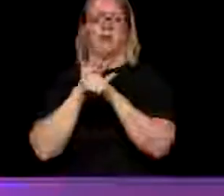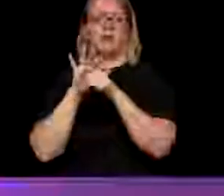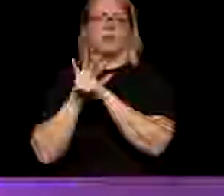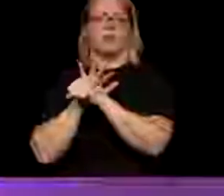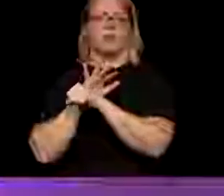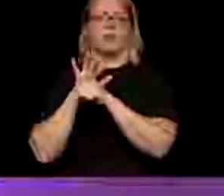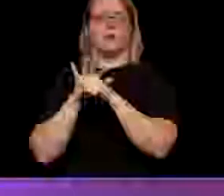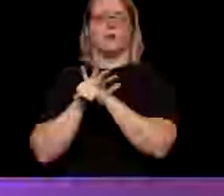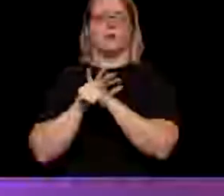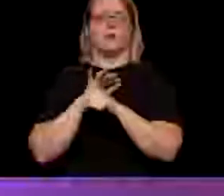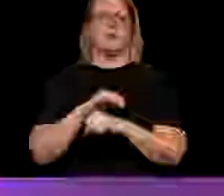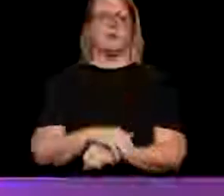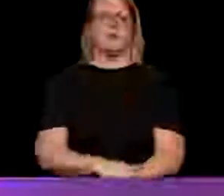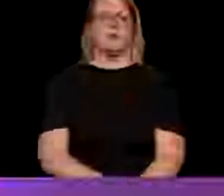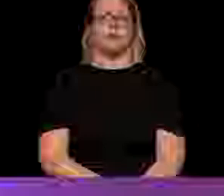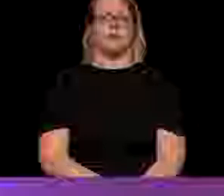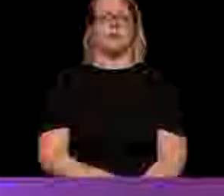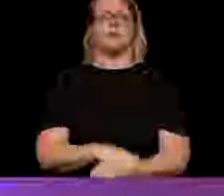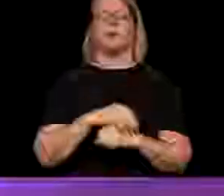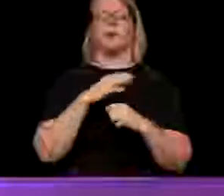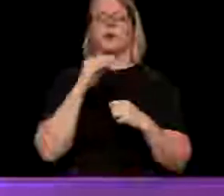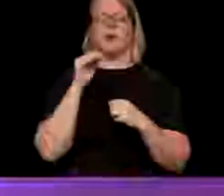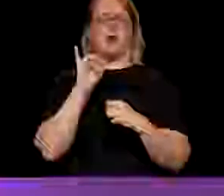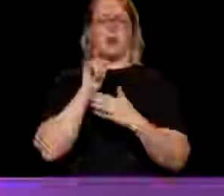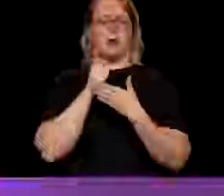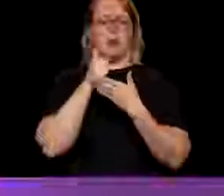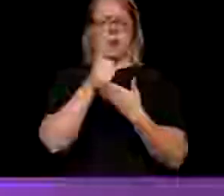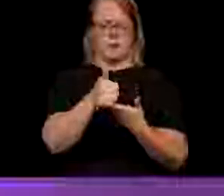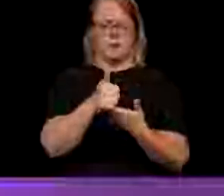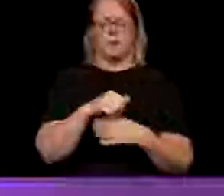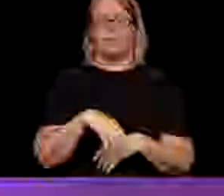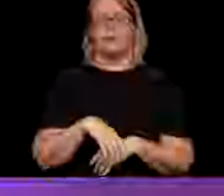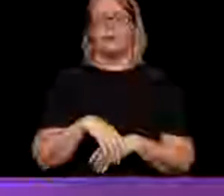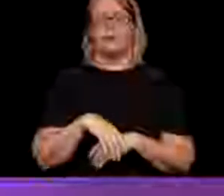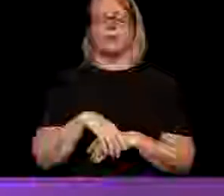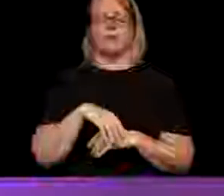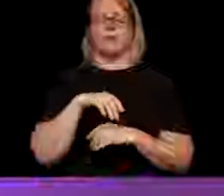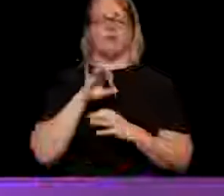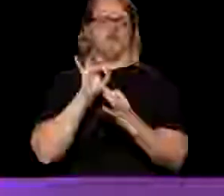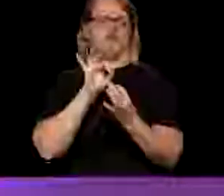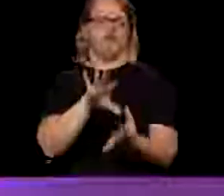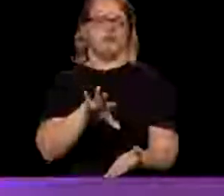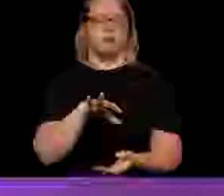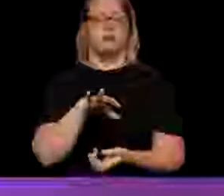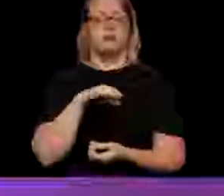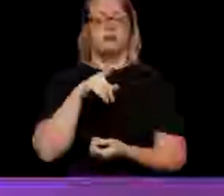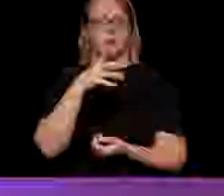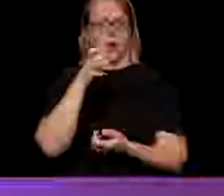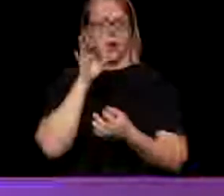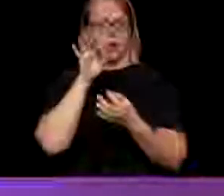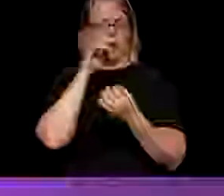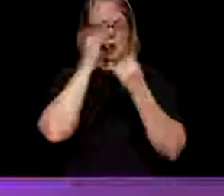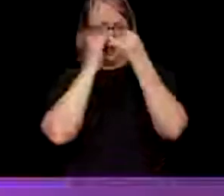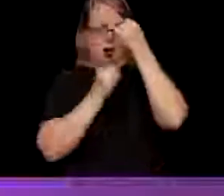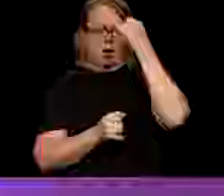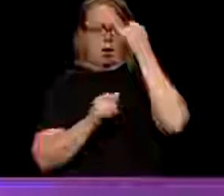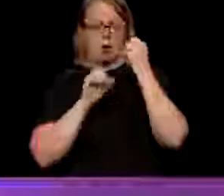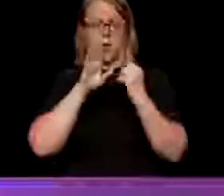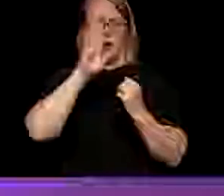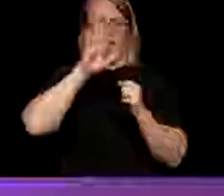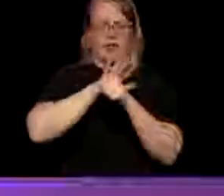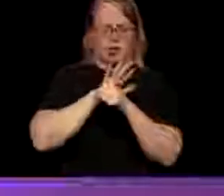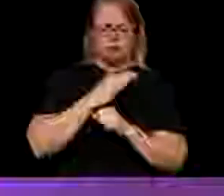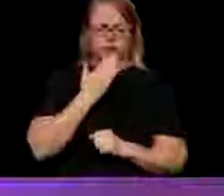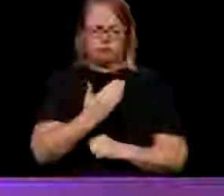Don't paint with your hand, just kind of loosen up and actually paint with your arm your upper arm. That gives you more control. Now that